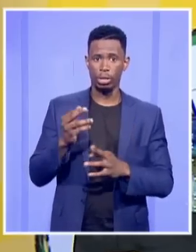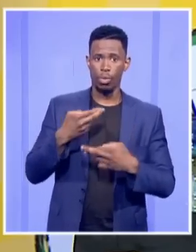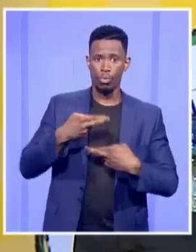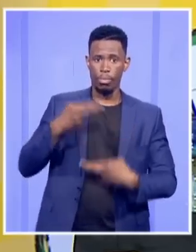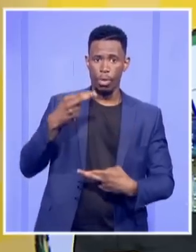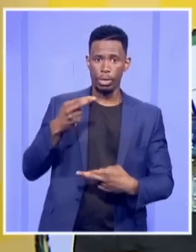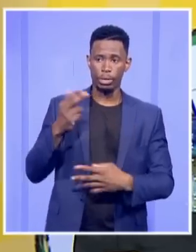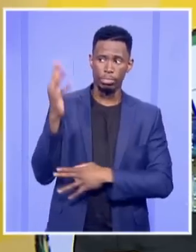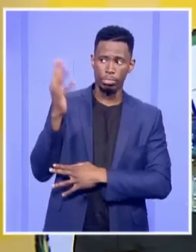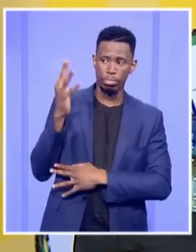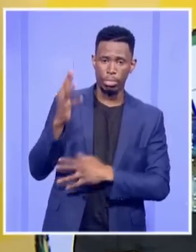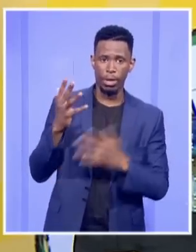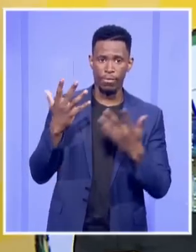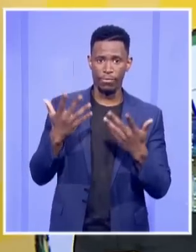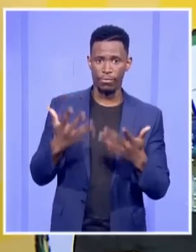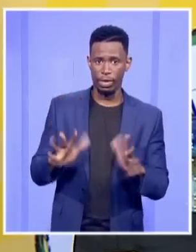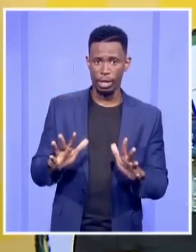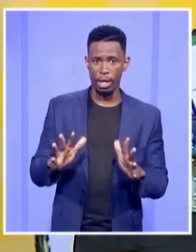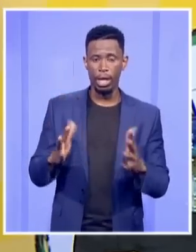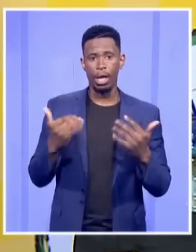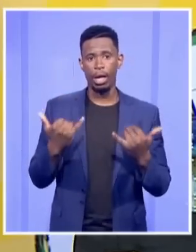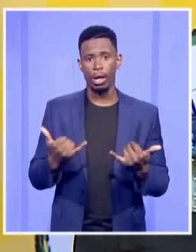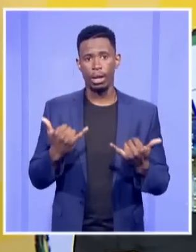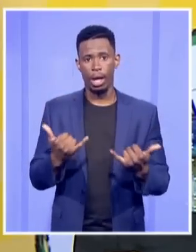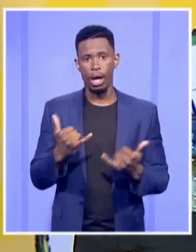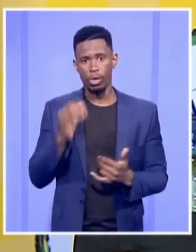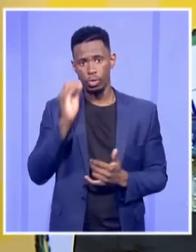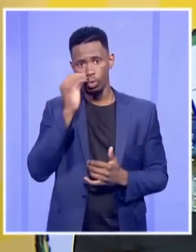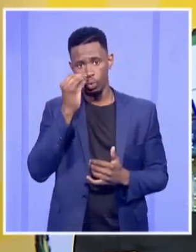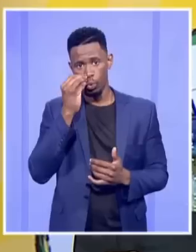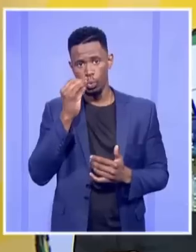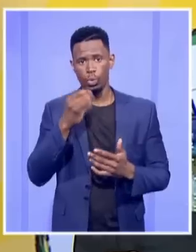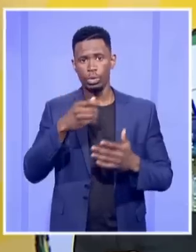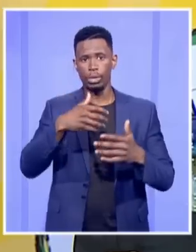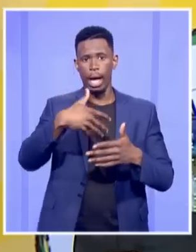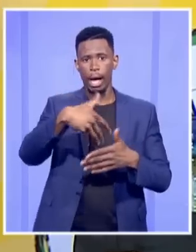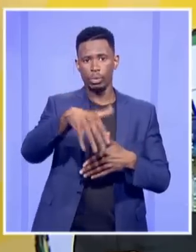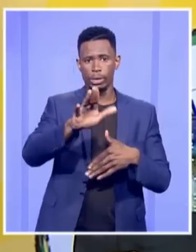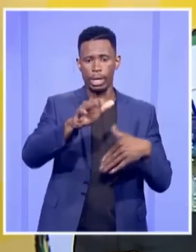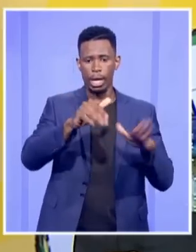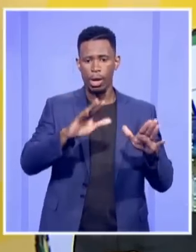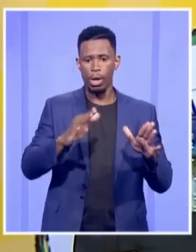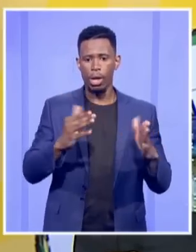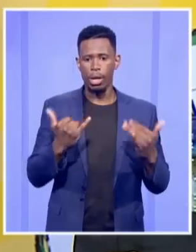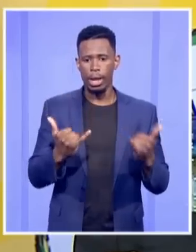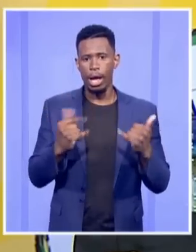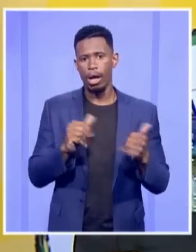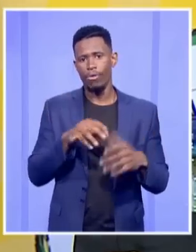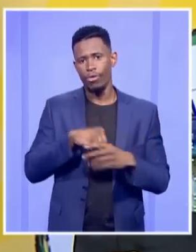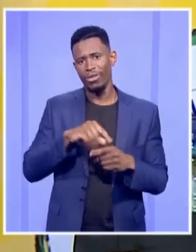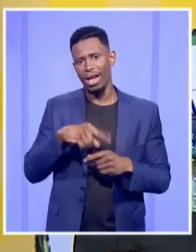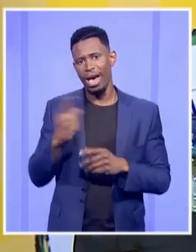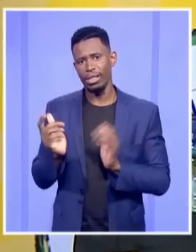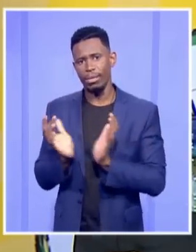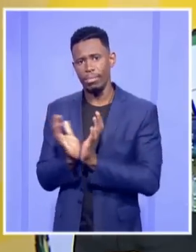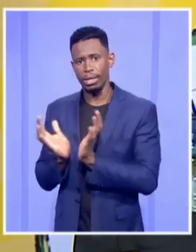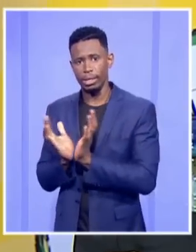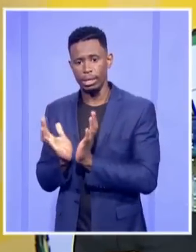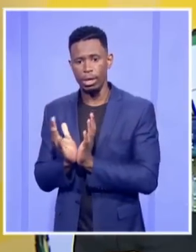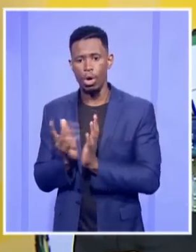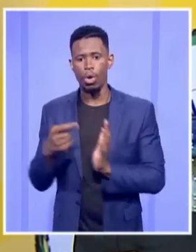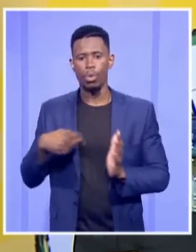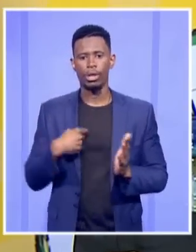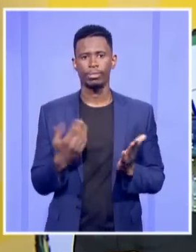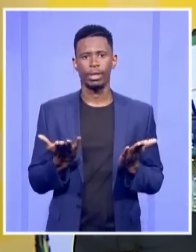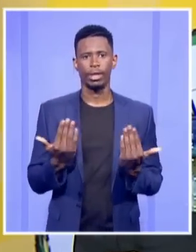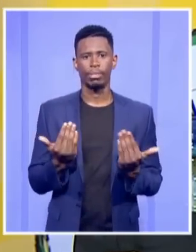and the media is now out of that and the session is no longer an open session, we move into other sessions. We expect all members